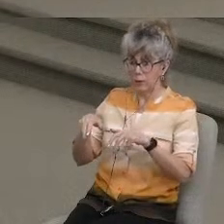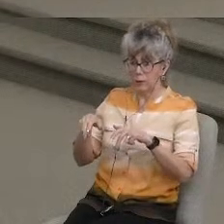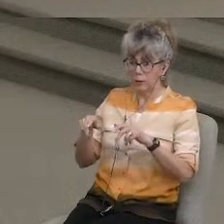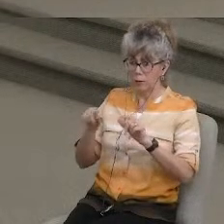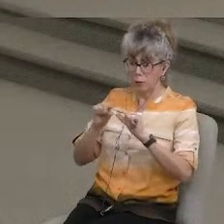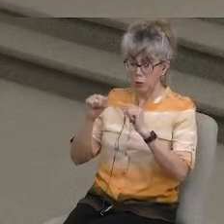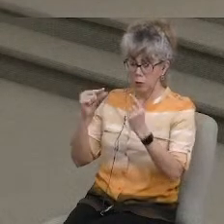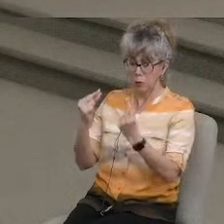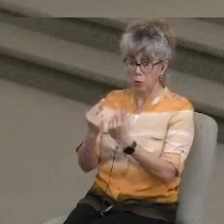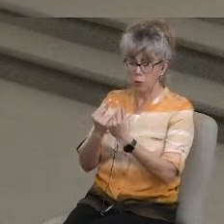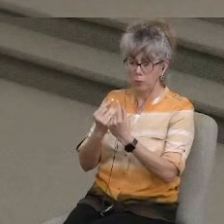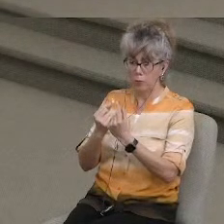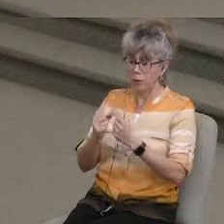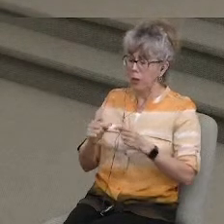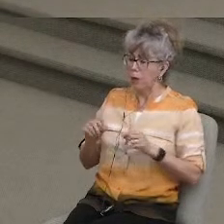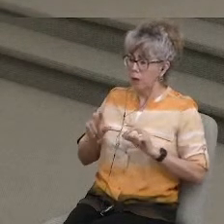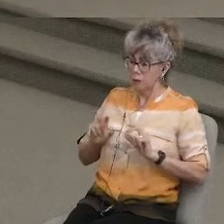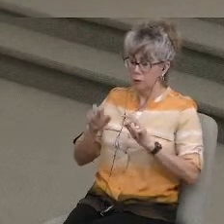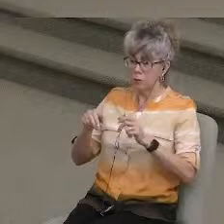The tomb was sealed.